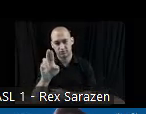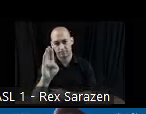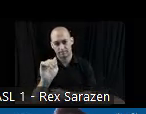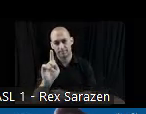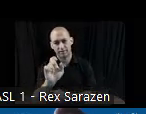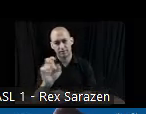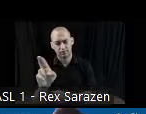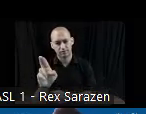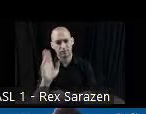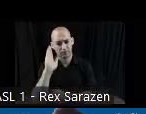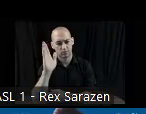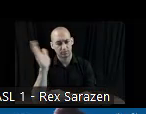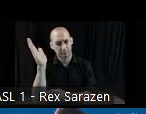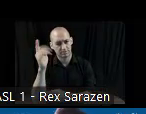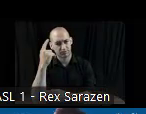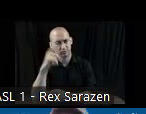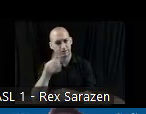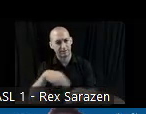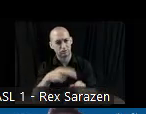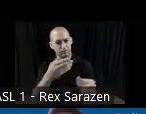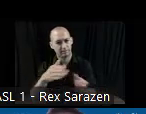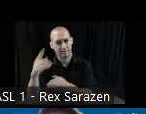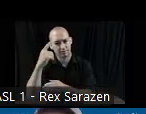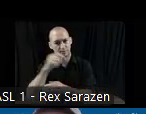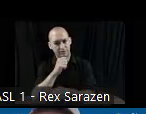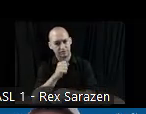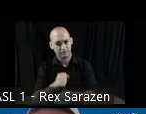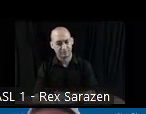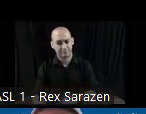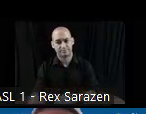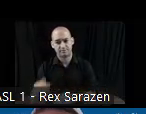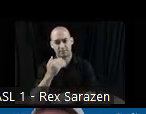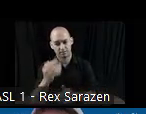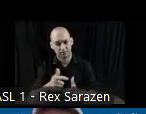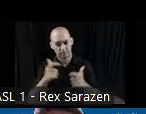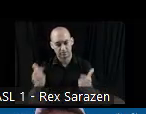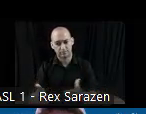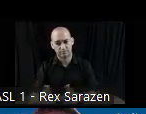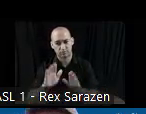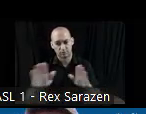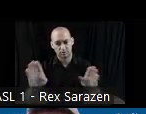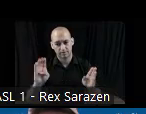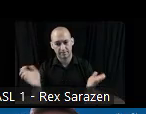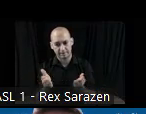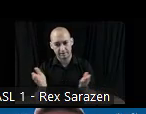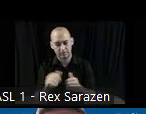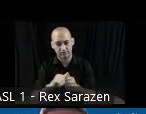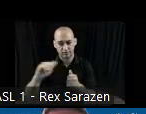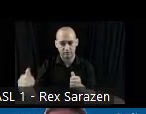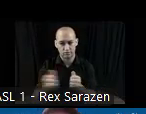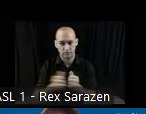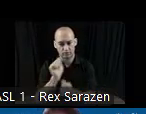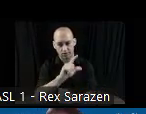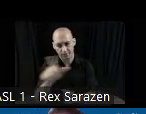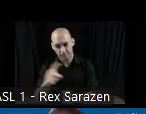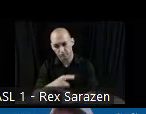the National Plan for Aging. Thank you so much. It's so wonderful to be here virtually with all of you. I hope we